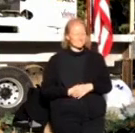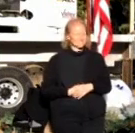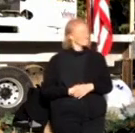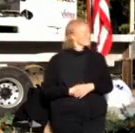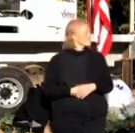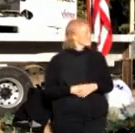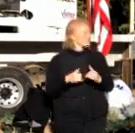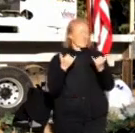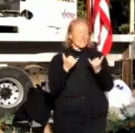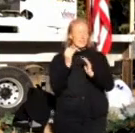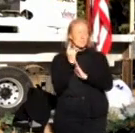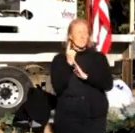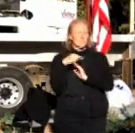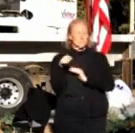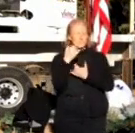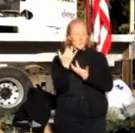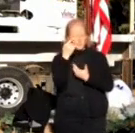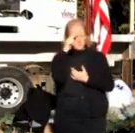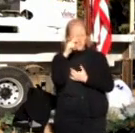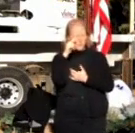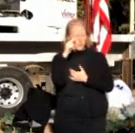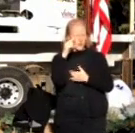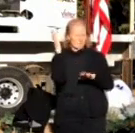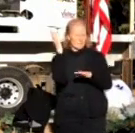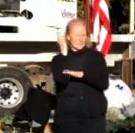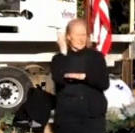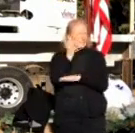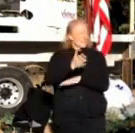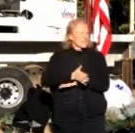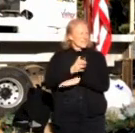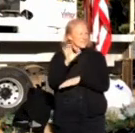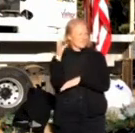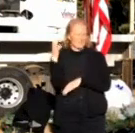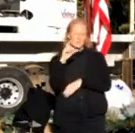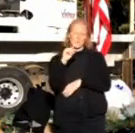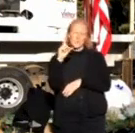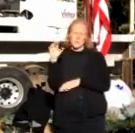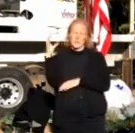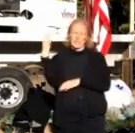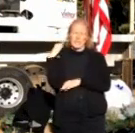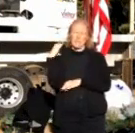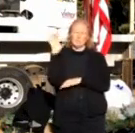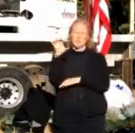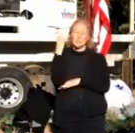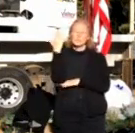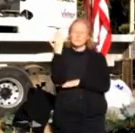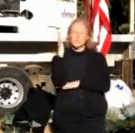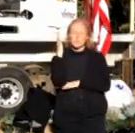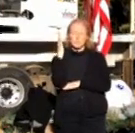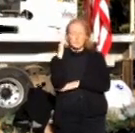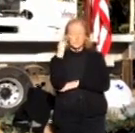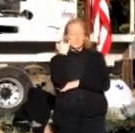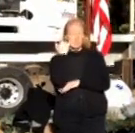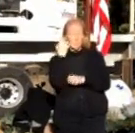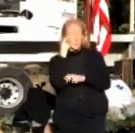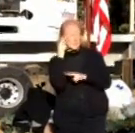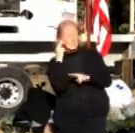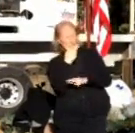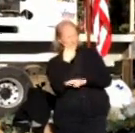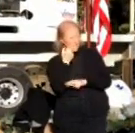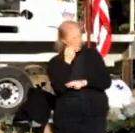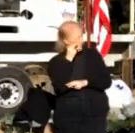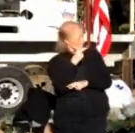And now for the moment we've all been waiting for, the cutting of the 2020 Capitol Christmas tree. For those who are here, if you'd like to get a better view of the